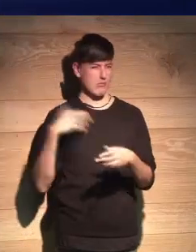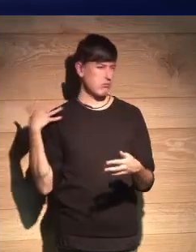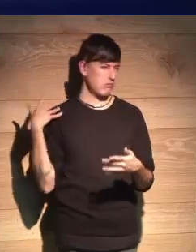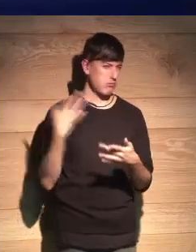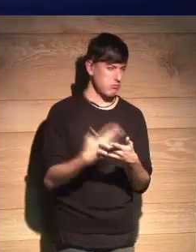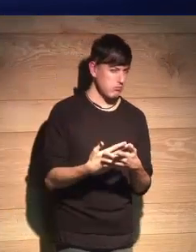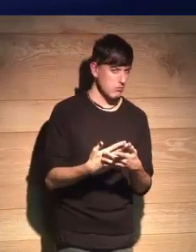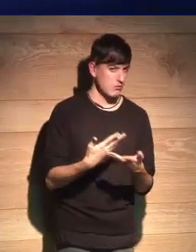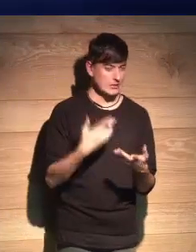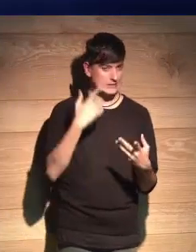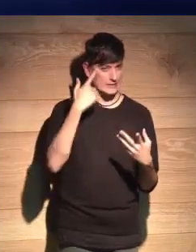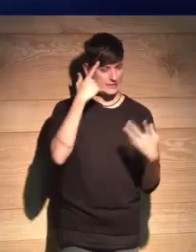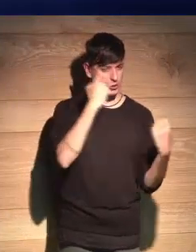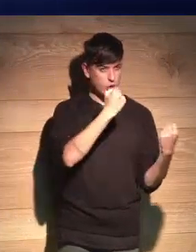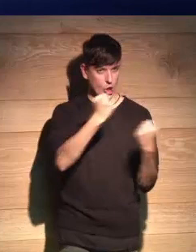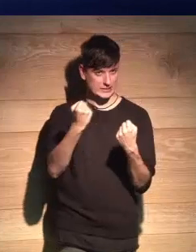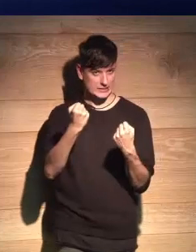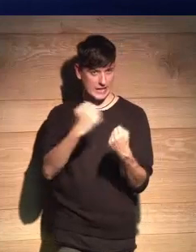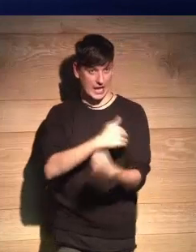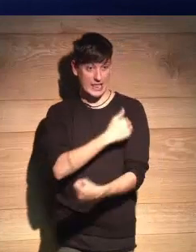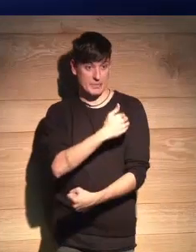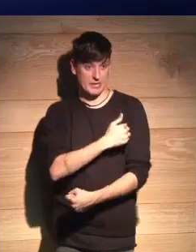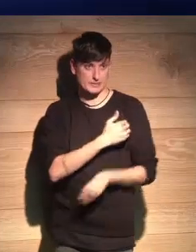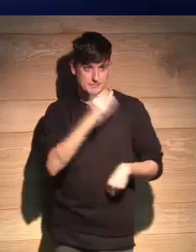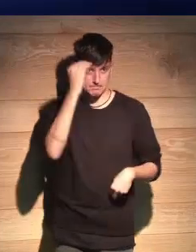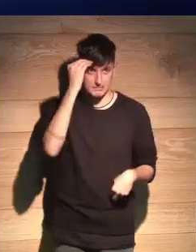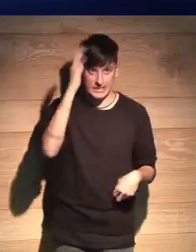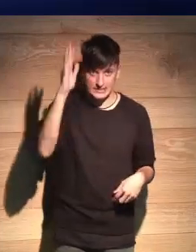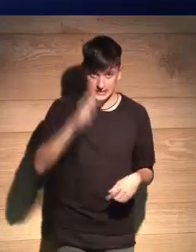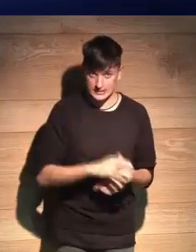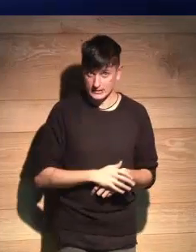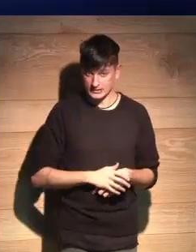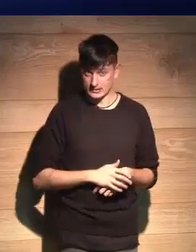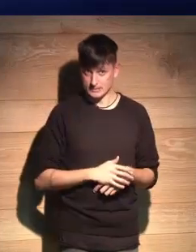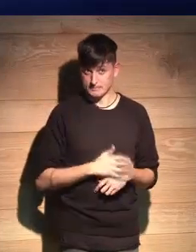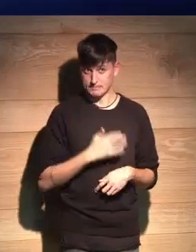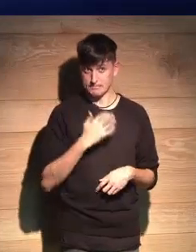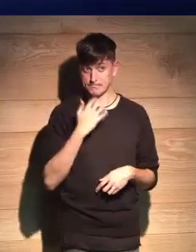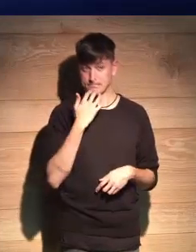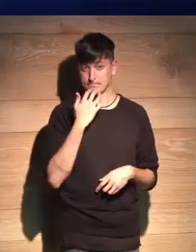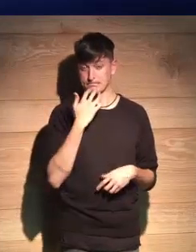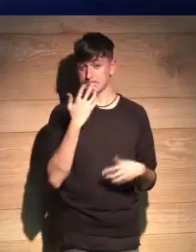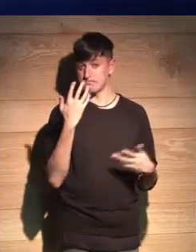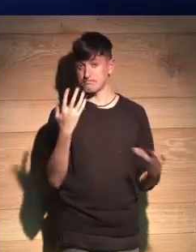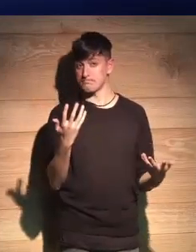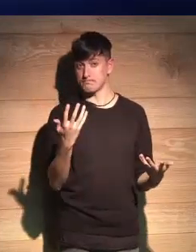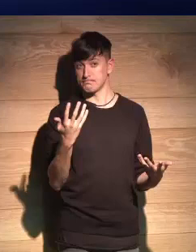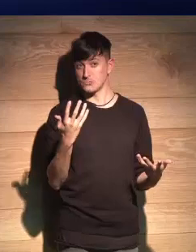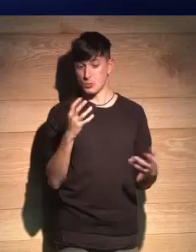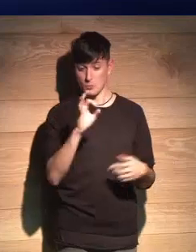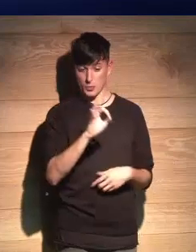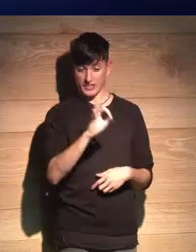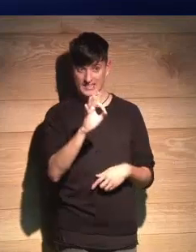for a long time we have considered, academic institutions have considered, that